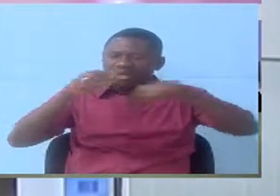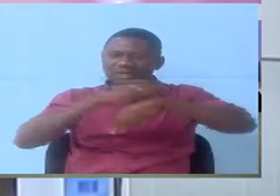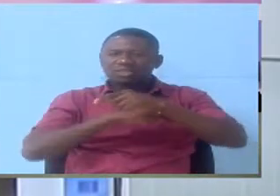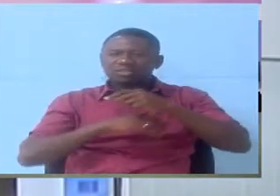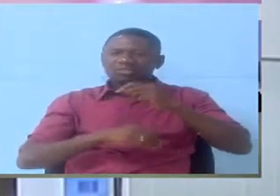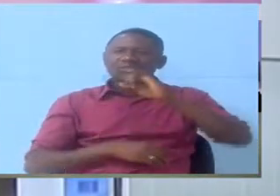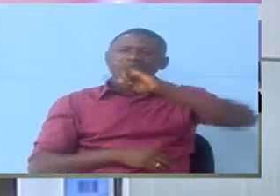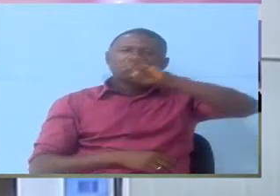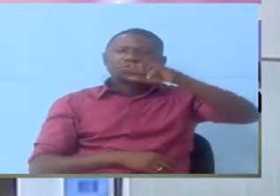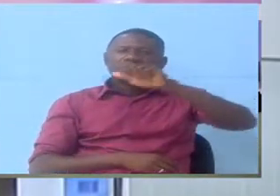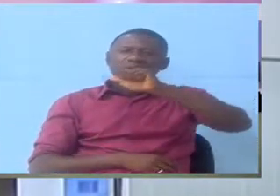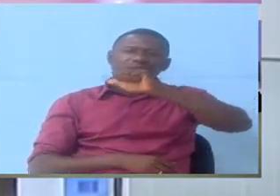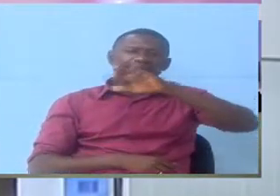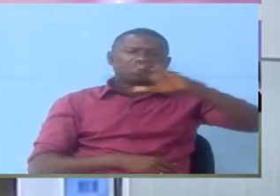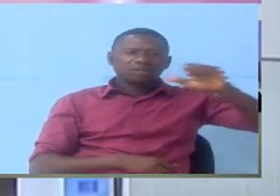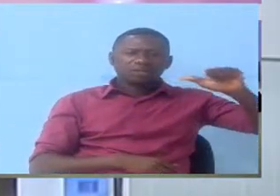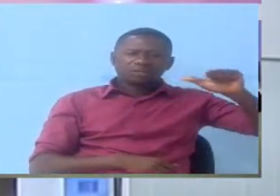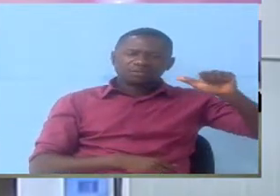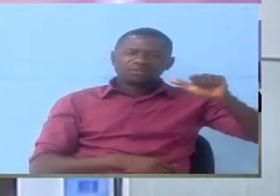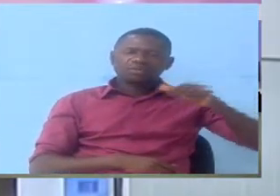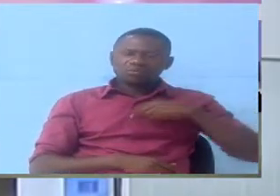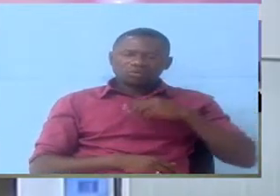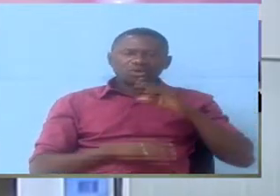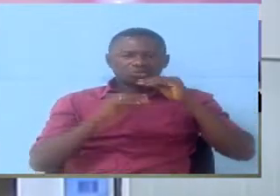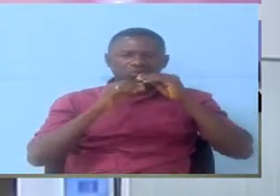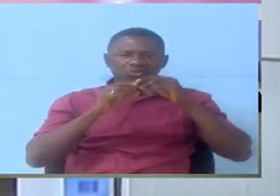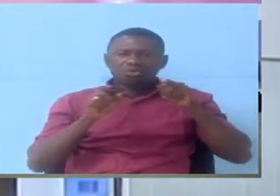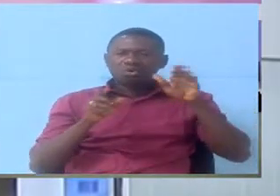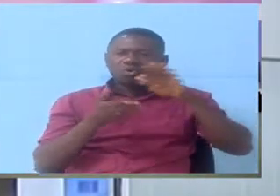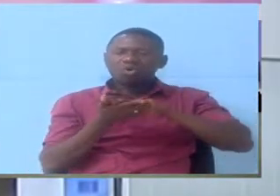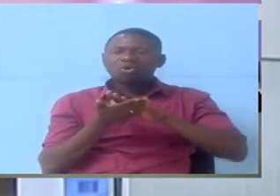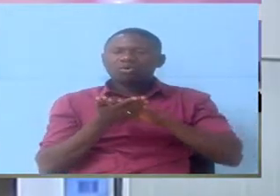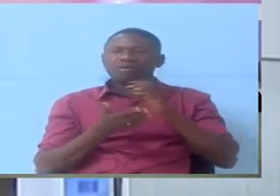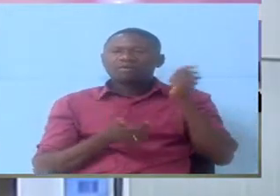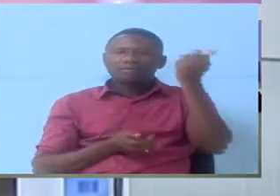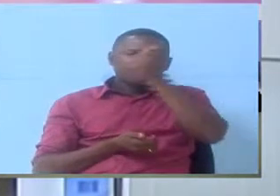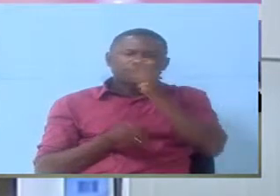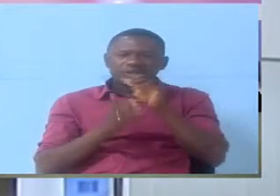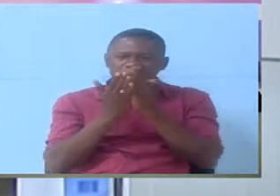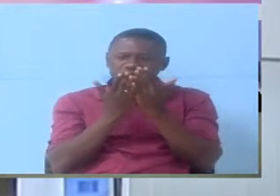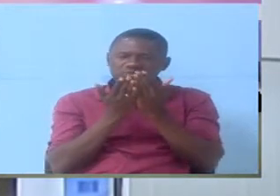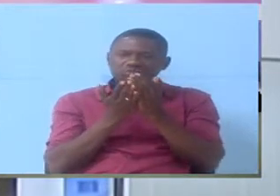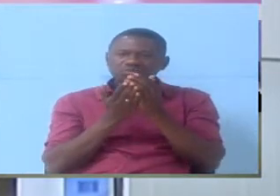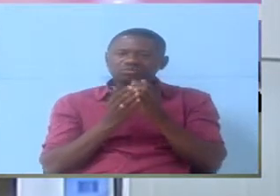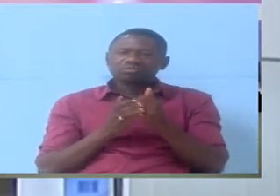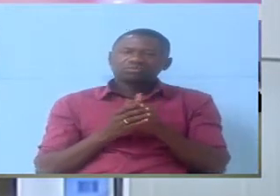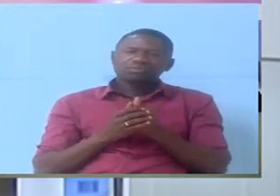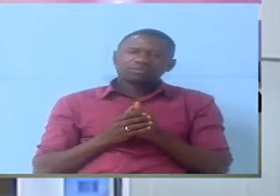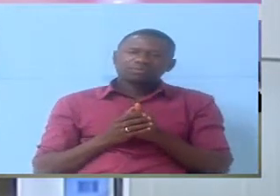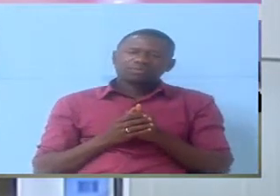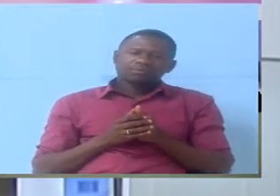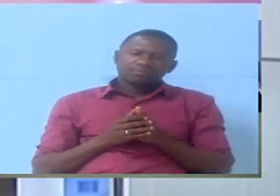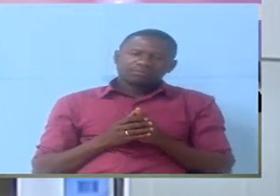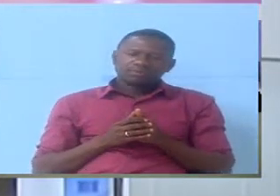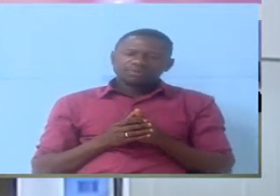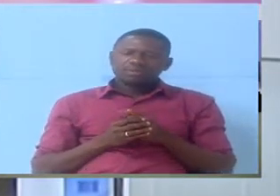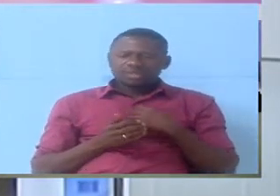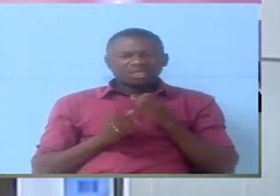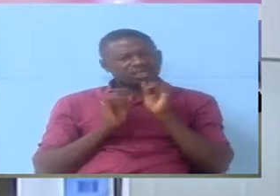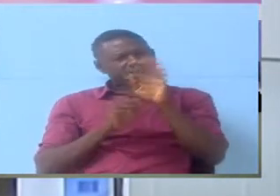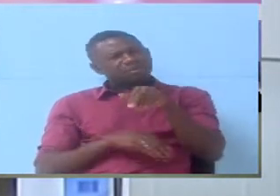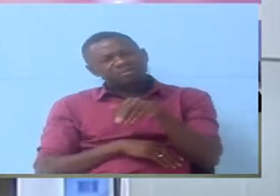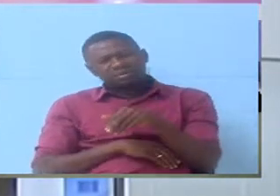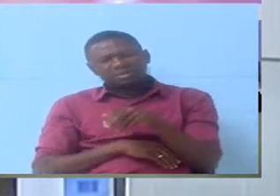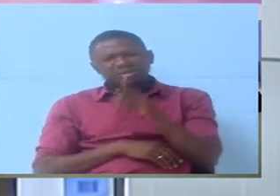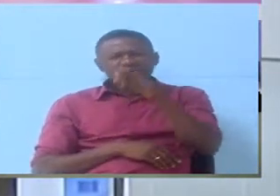Fankilin Jara. We were speaking on Facebook. Mbe diamu kanyoye Facebook. And he said to me, Commissioner. Akonyen Commissioner. Do